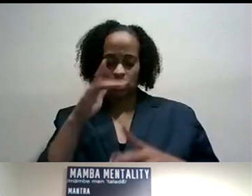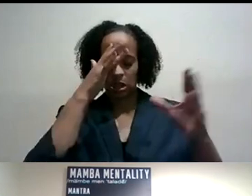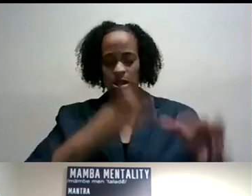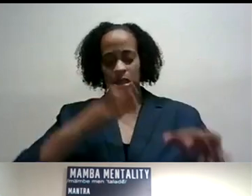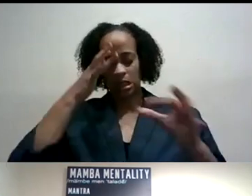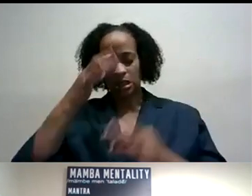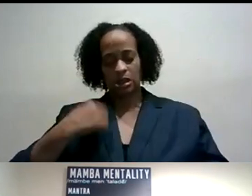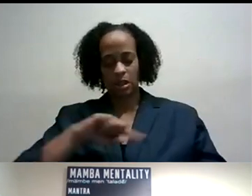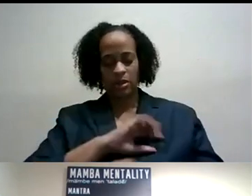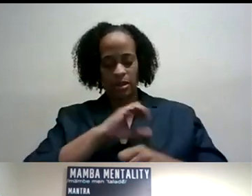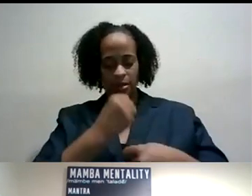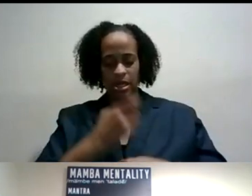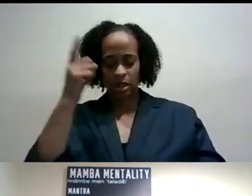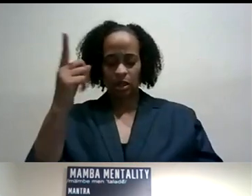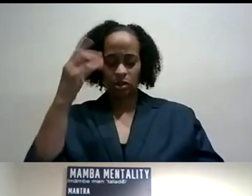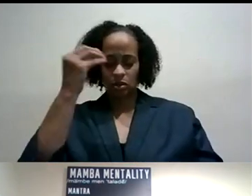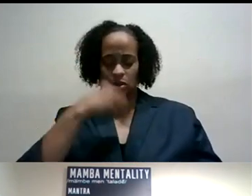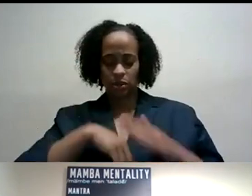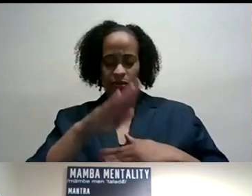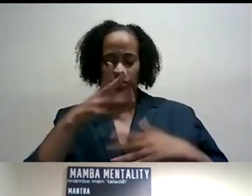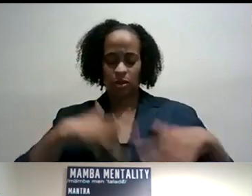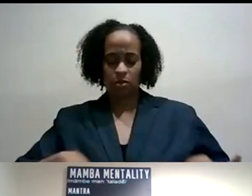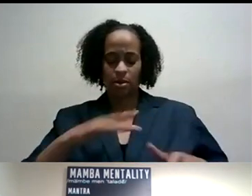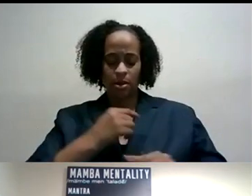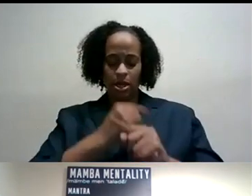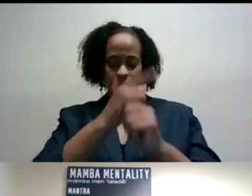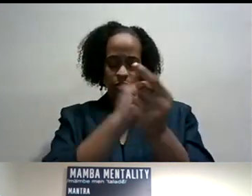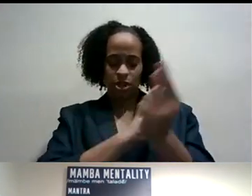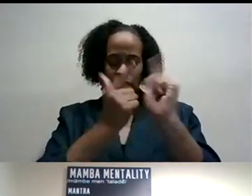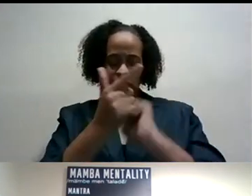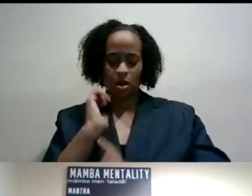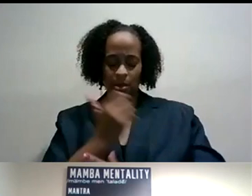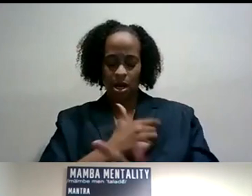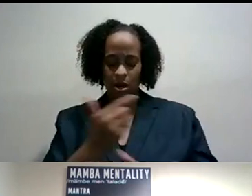make, even as you clothe us in your robe of righteousness, transform our lives.